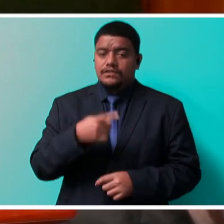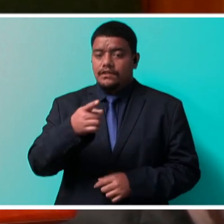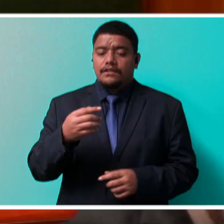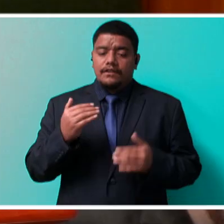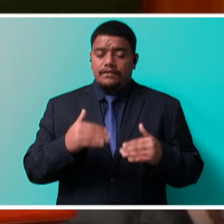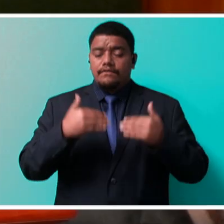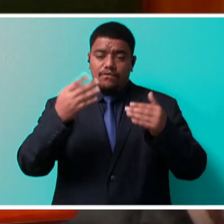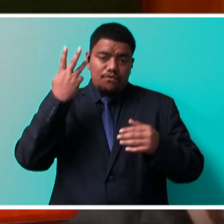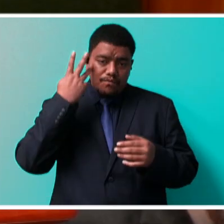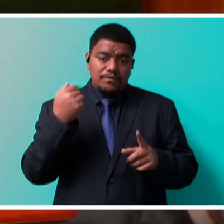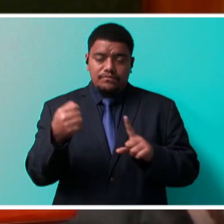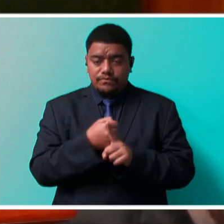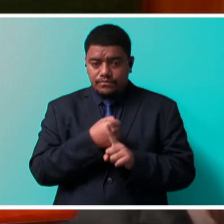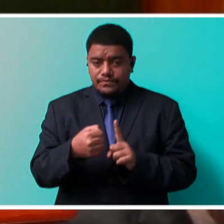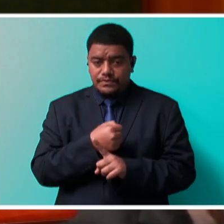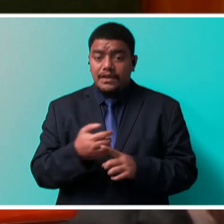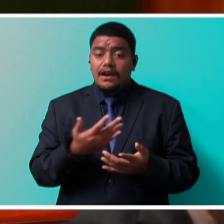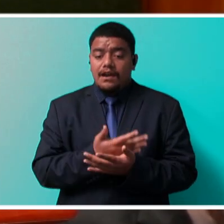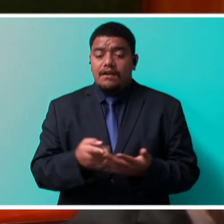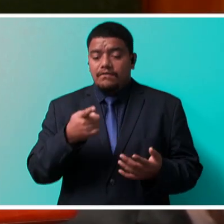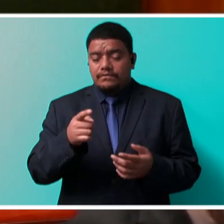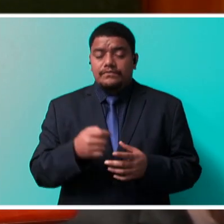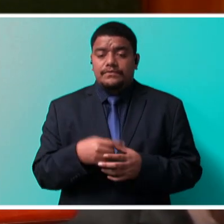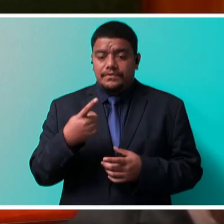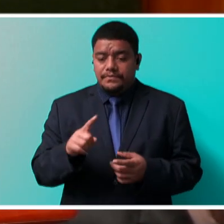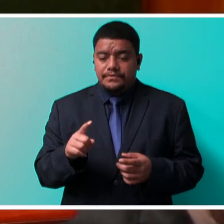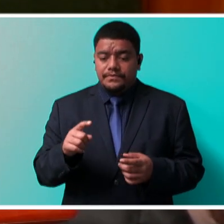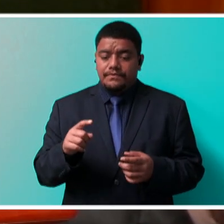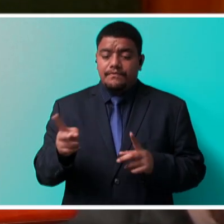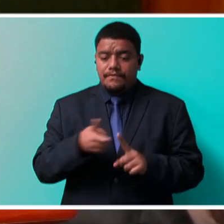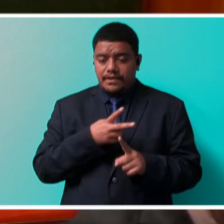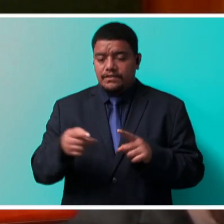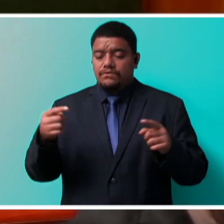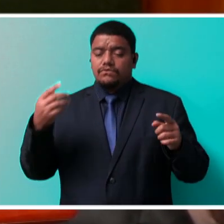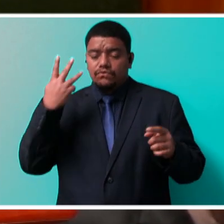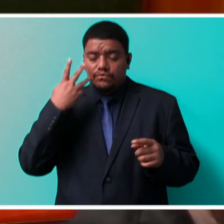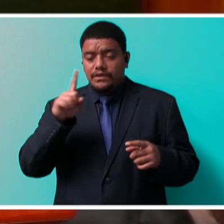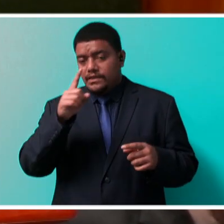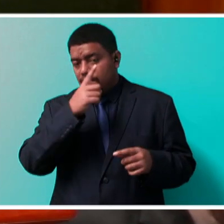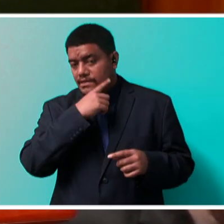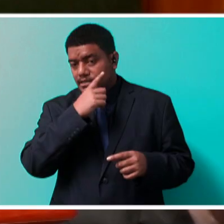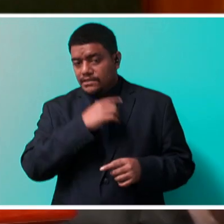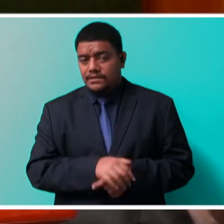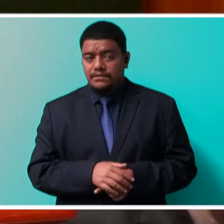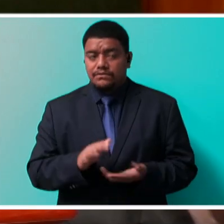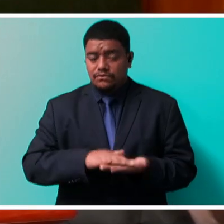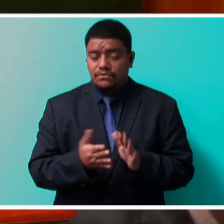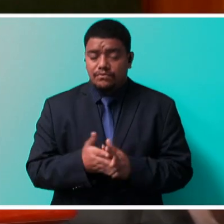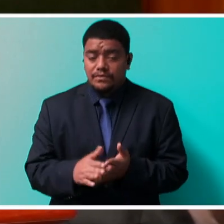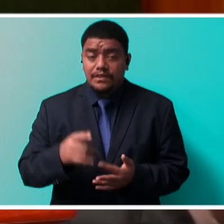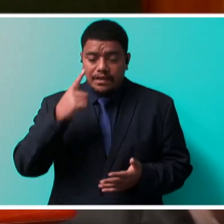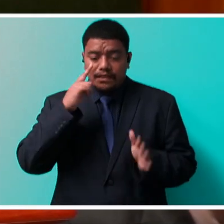advancing women's empowerment, challenging harmful social norms, and preventing violence against women and girls. Communities identified